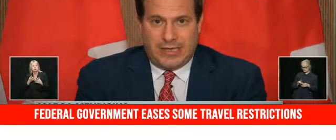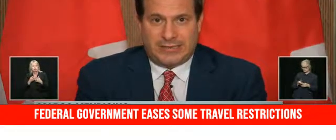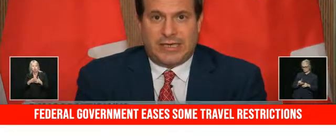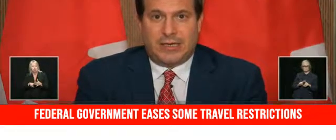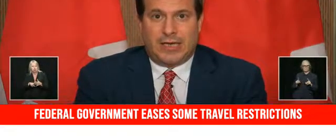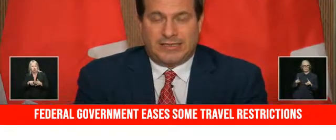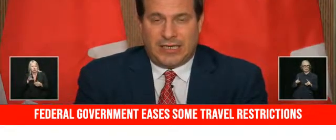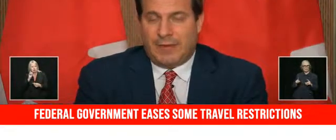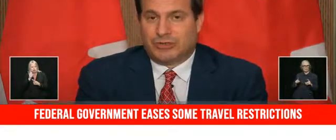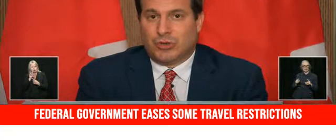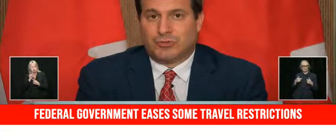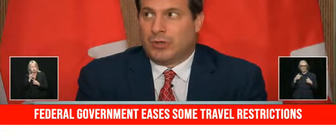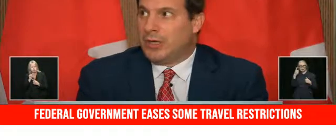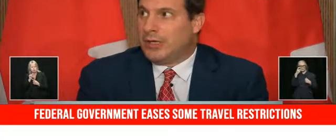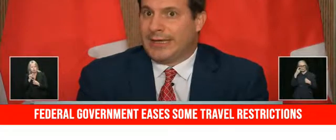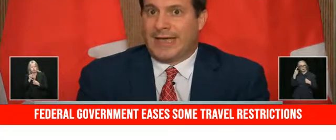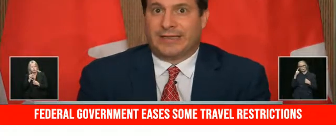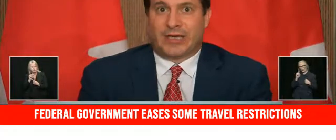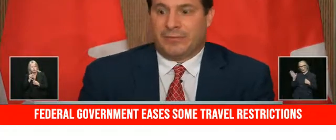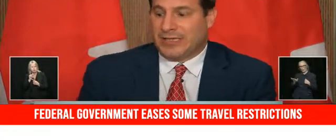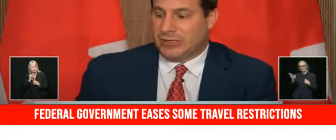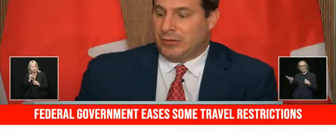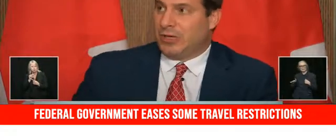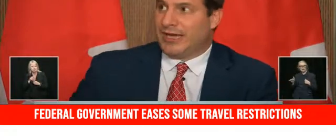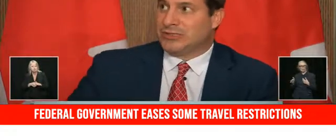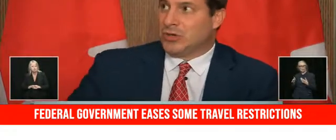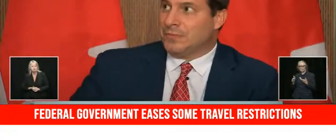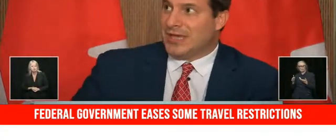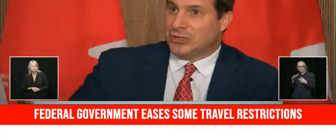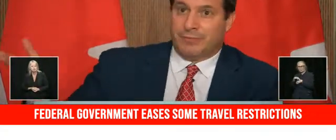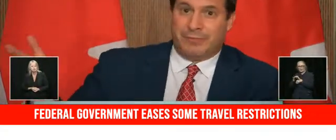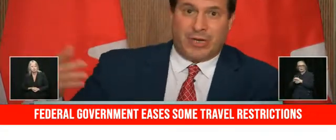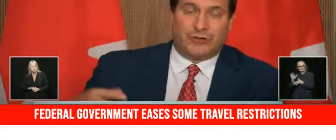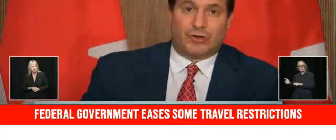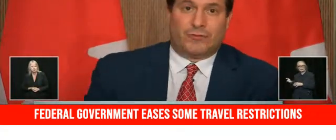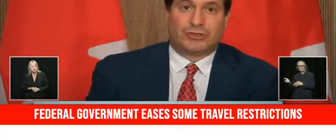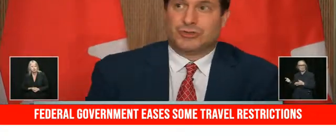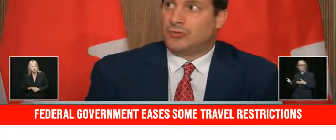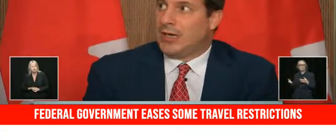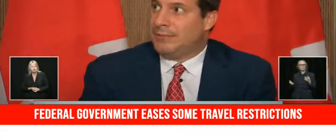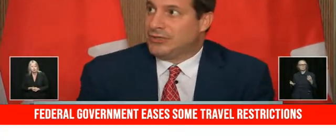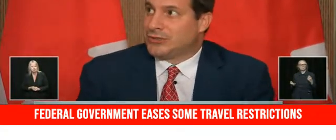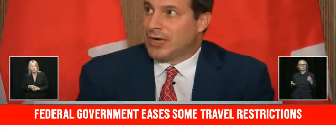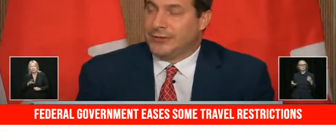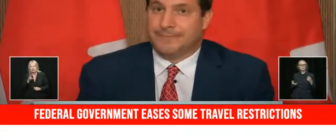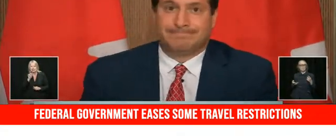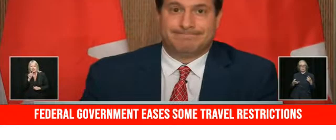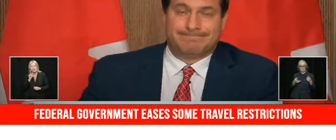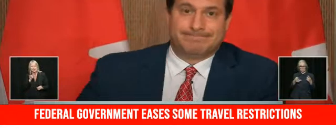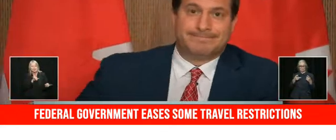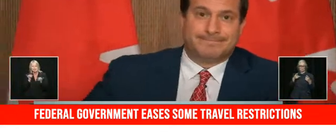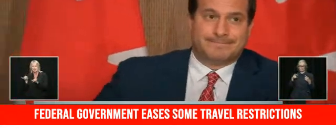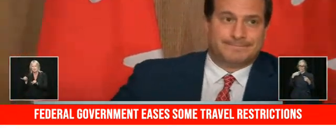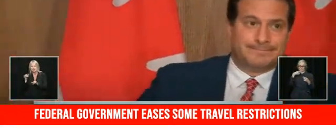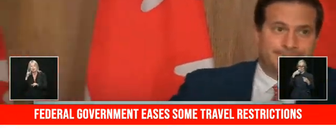Haidu. What's the date? Et c'est la même chose pour les cas des compassions, pour les raisons de compassion. But I'll turn it over to Minister Haidu.